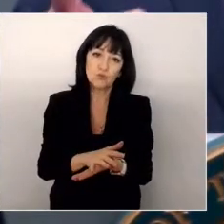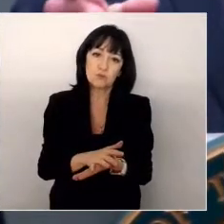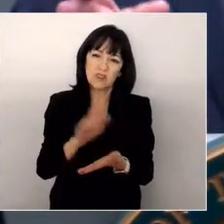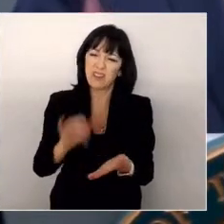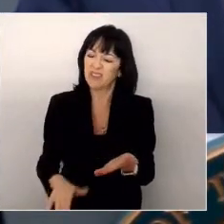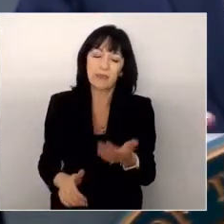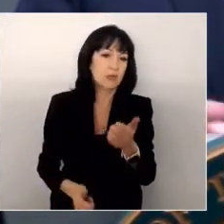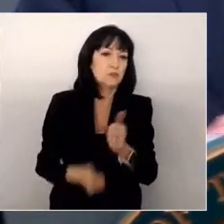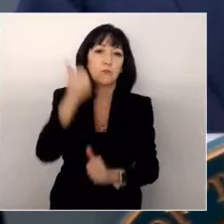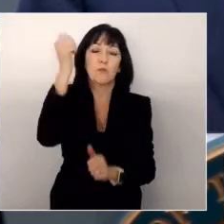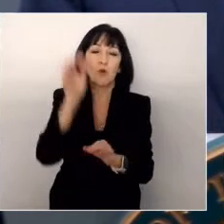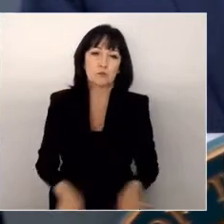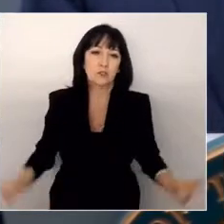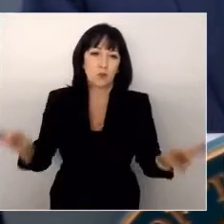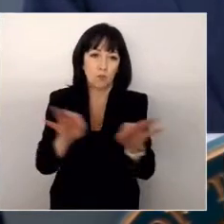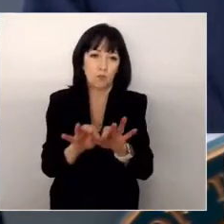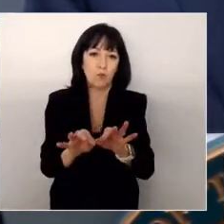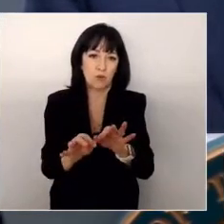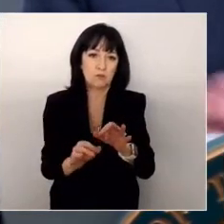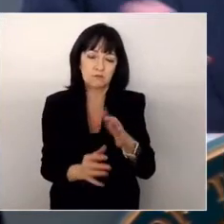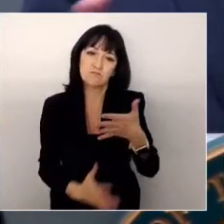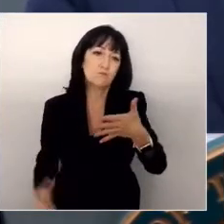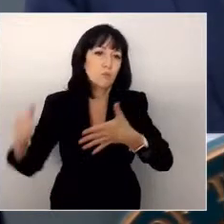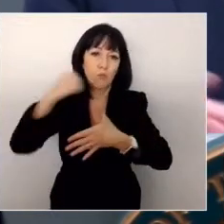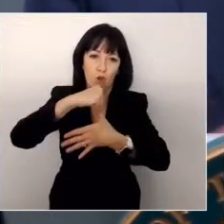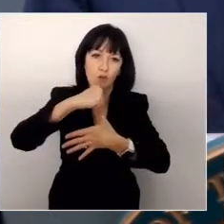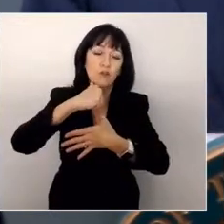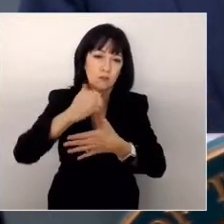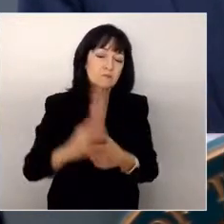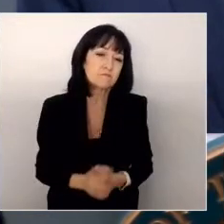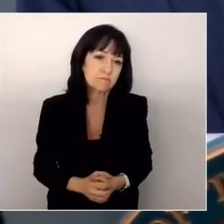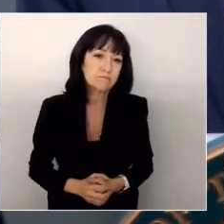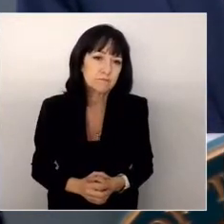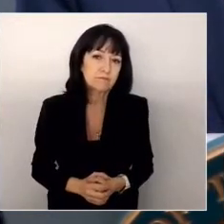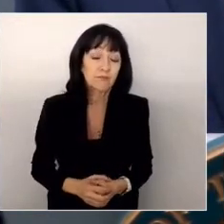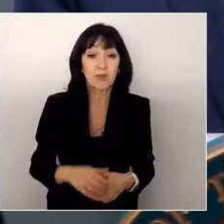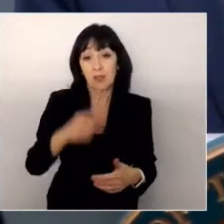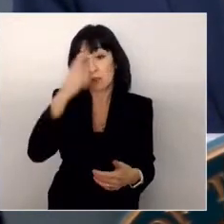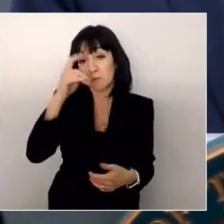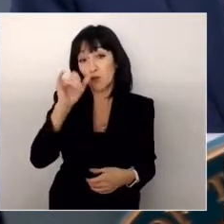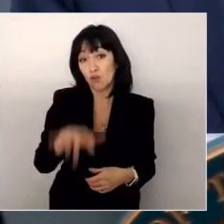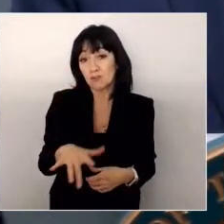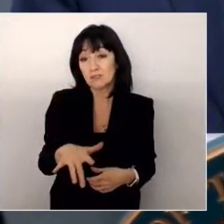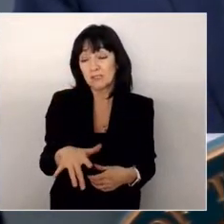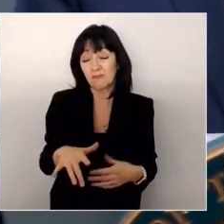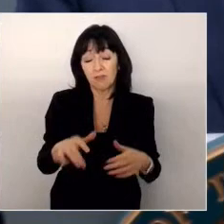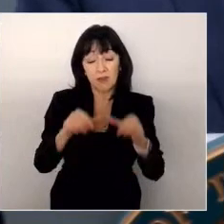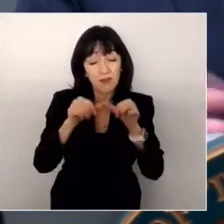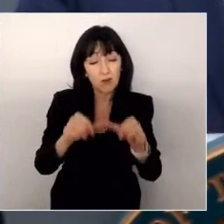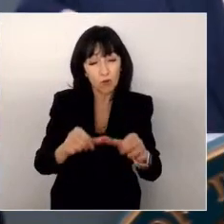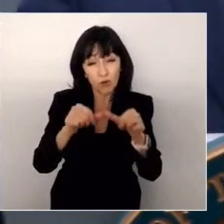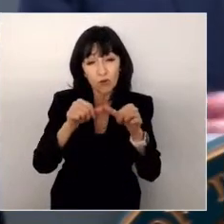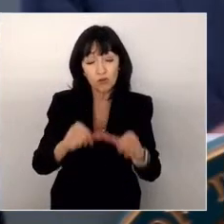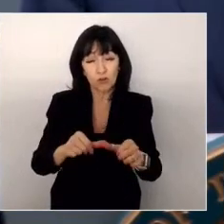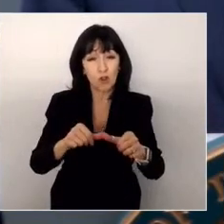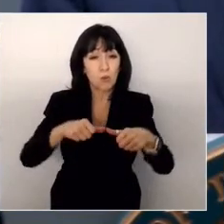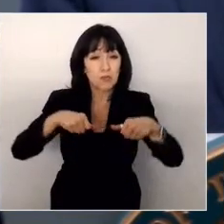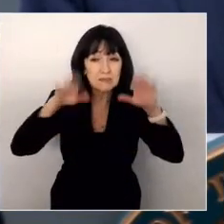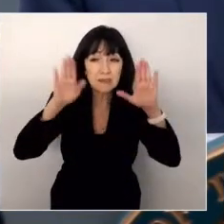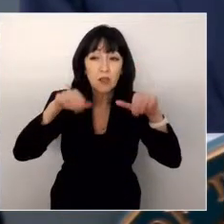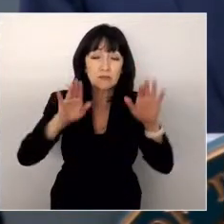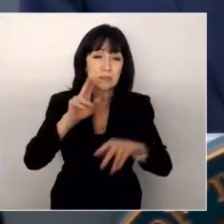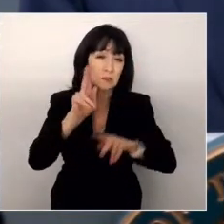that's why despite the trying times, and because of the ongoing sacrifice of so many Delawareans, I'm optimistic